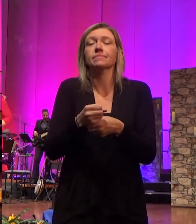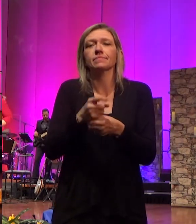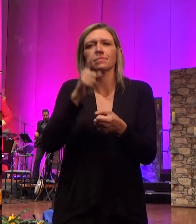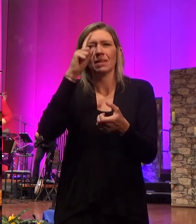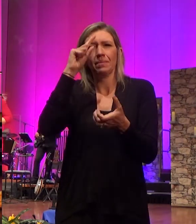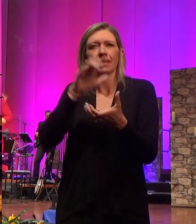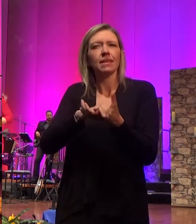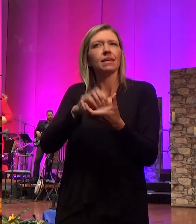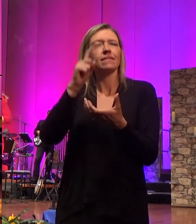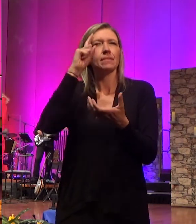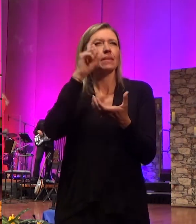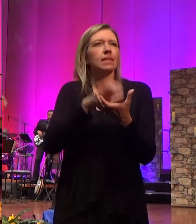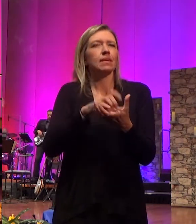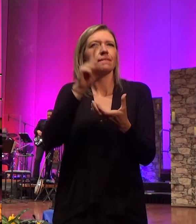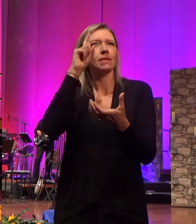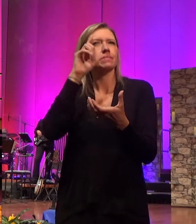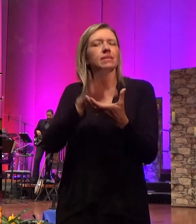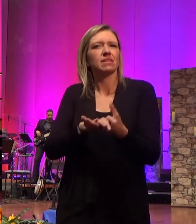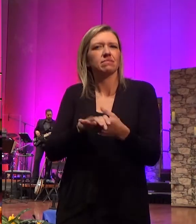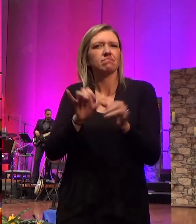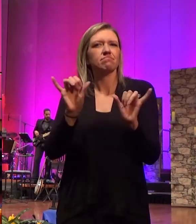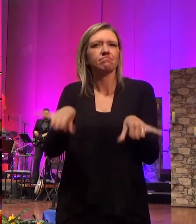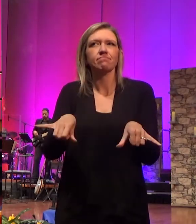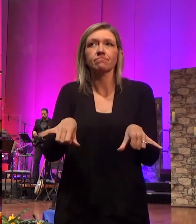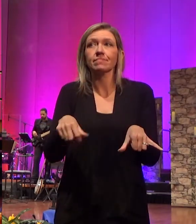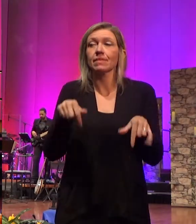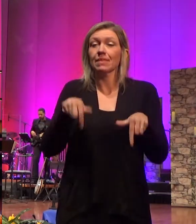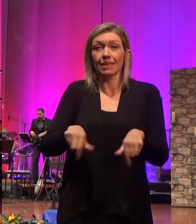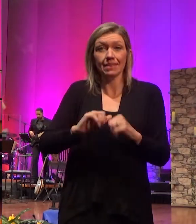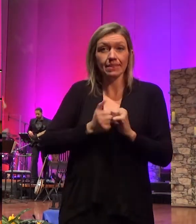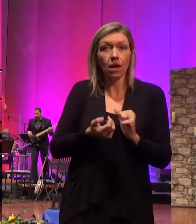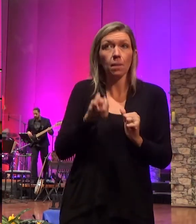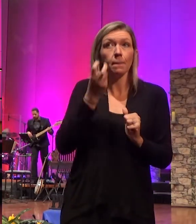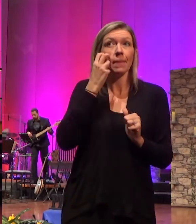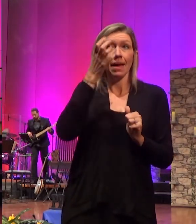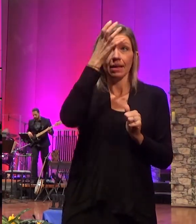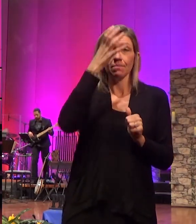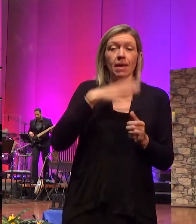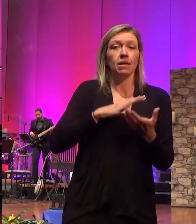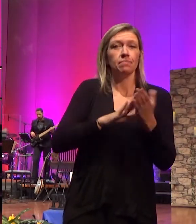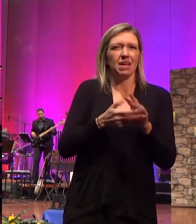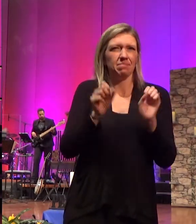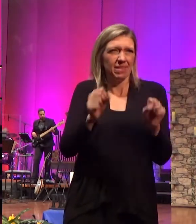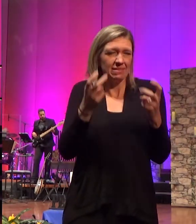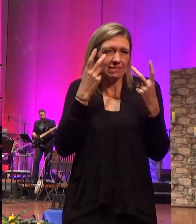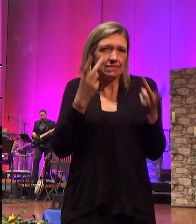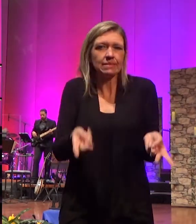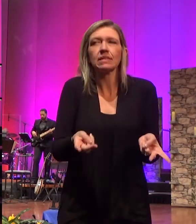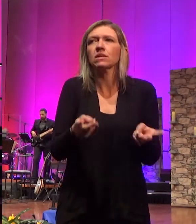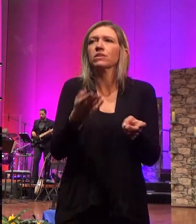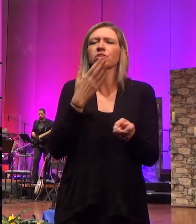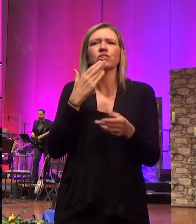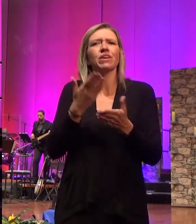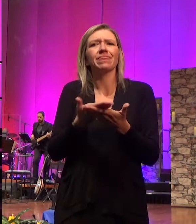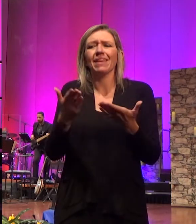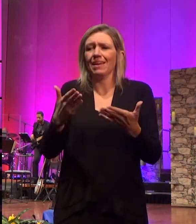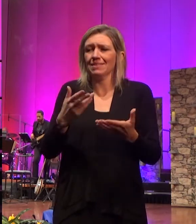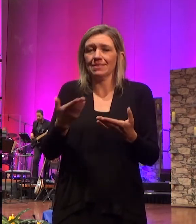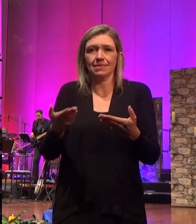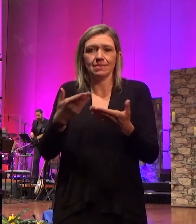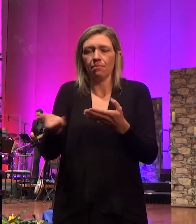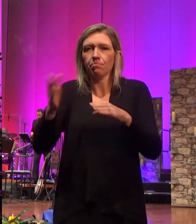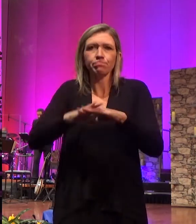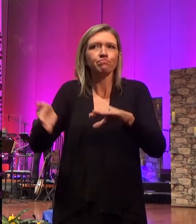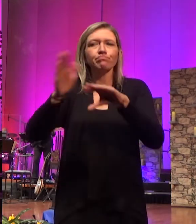I believe, this is how blind men get their sight. This is how good things